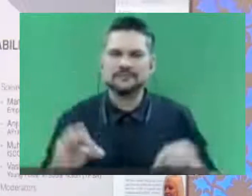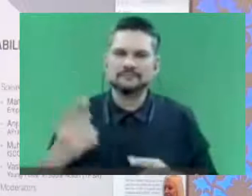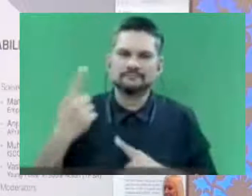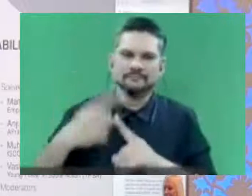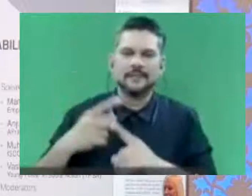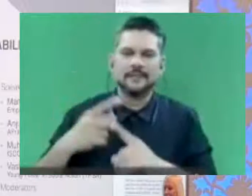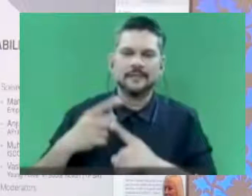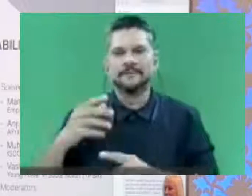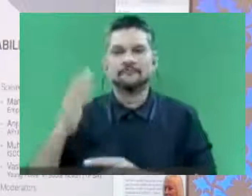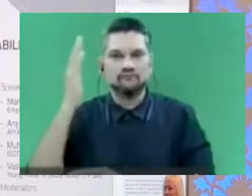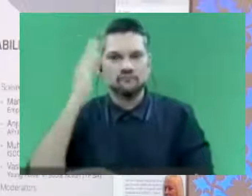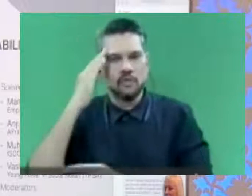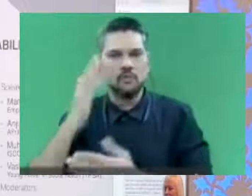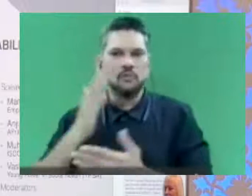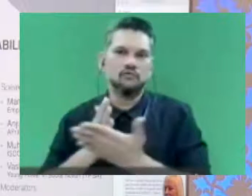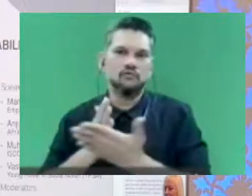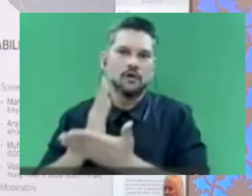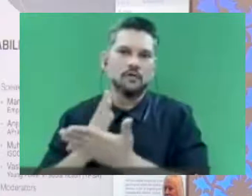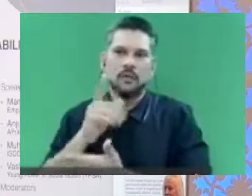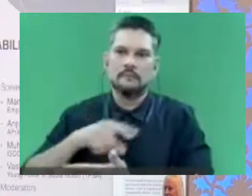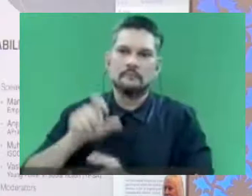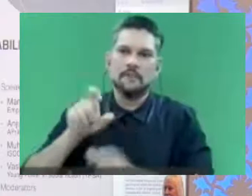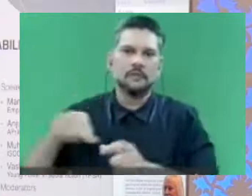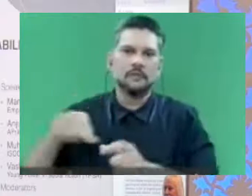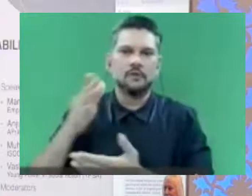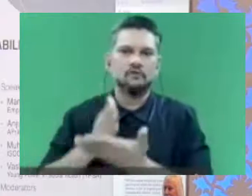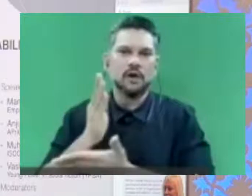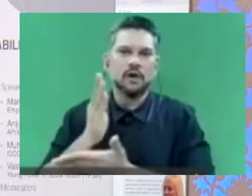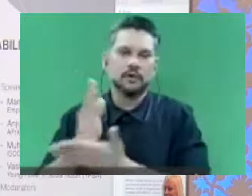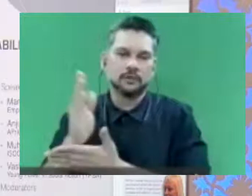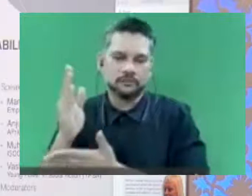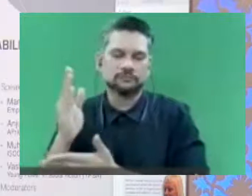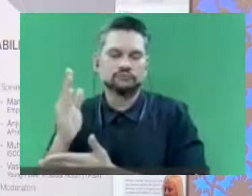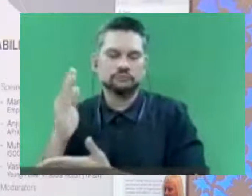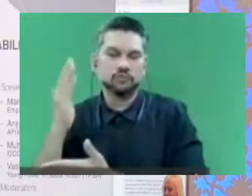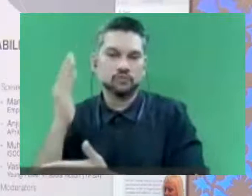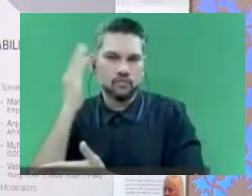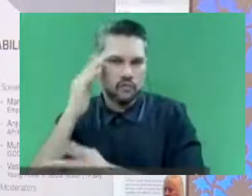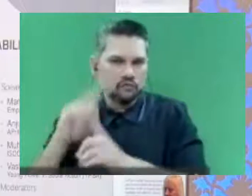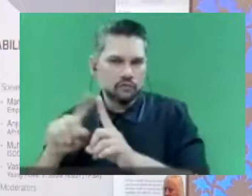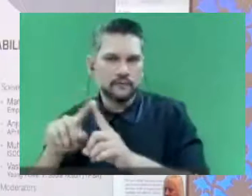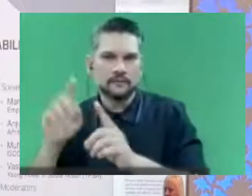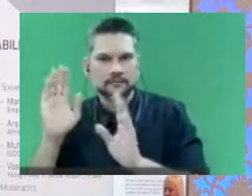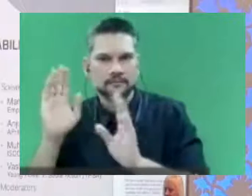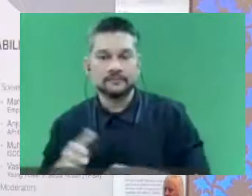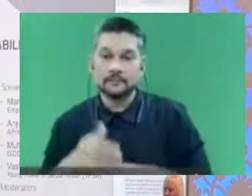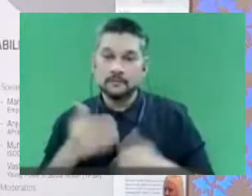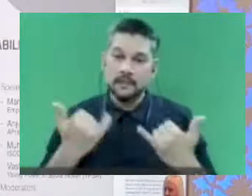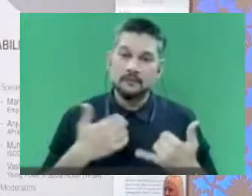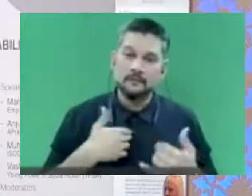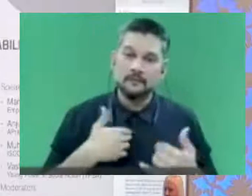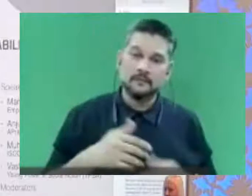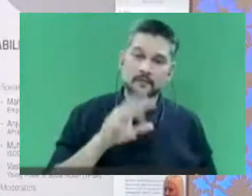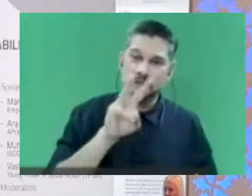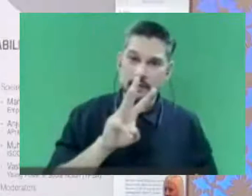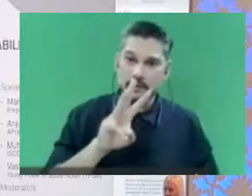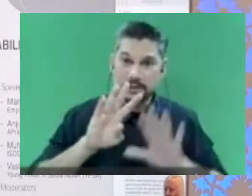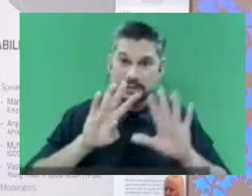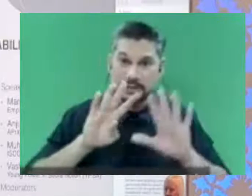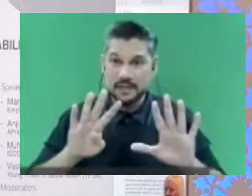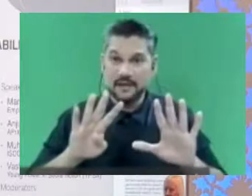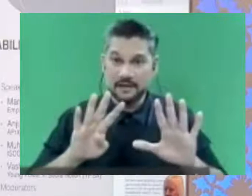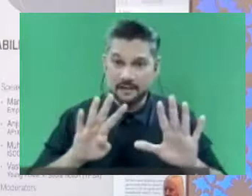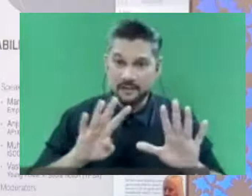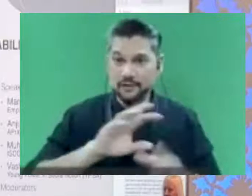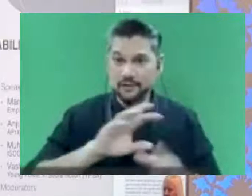are active in 39 countries. However, these days we have 5 themes, and digital is the main,